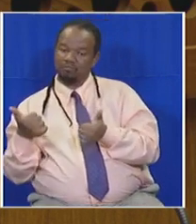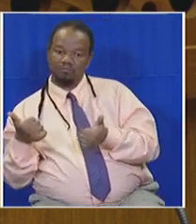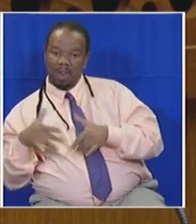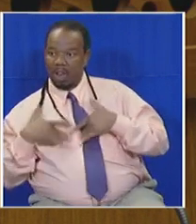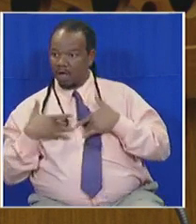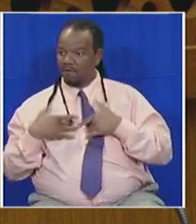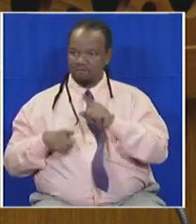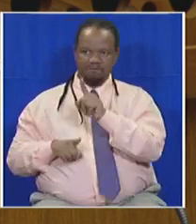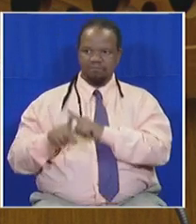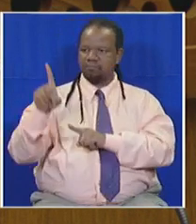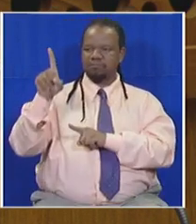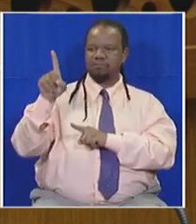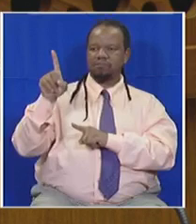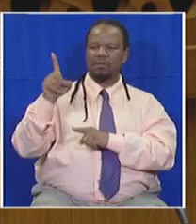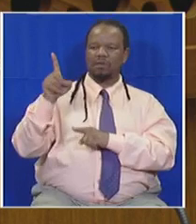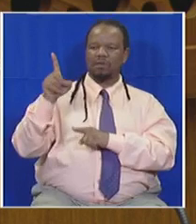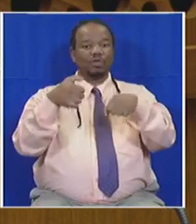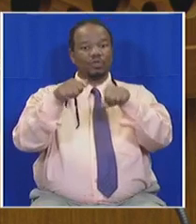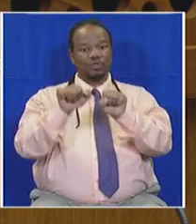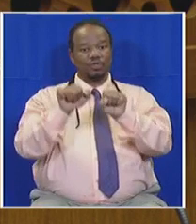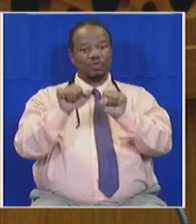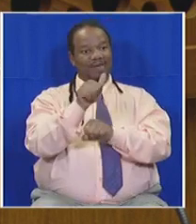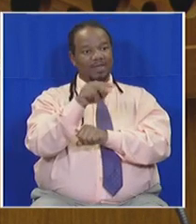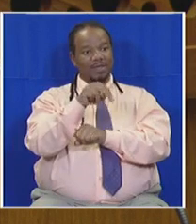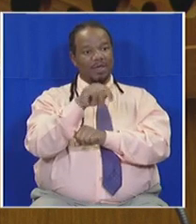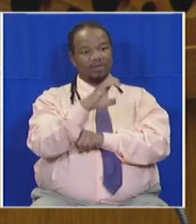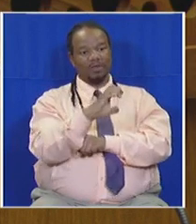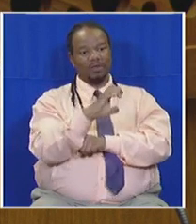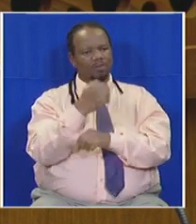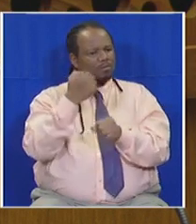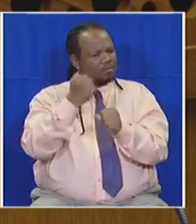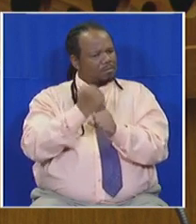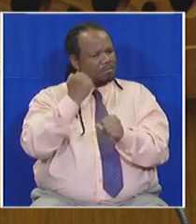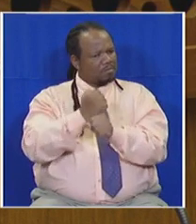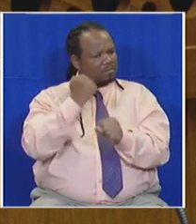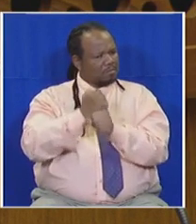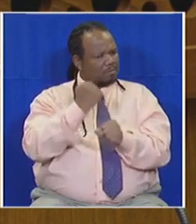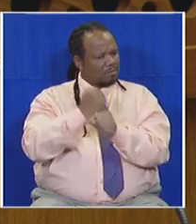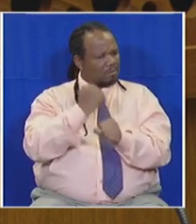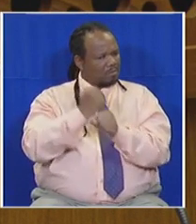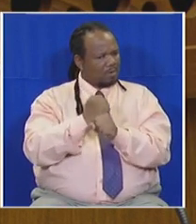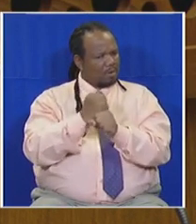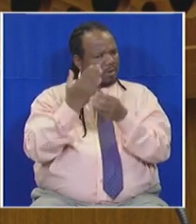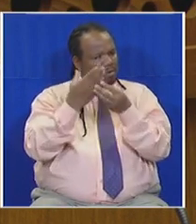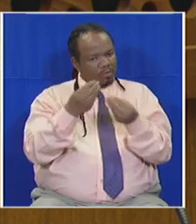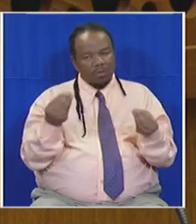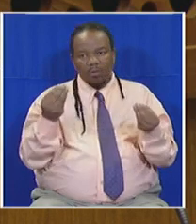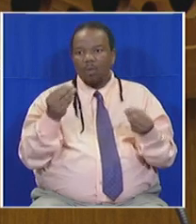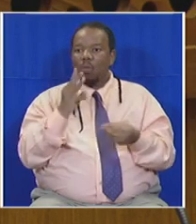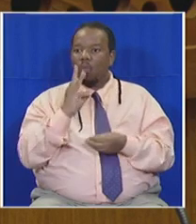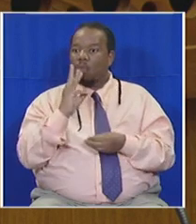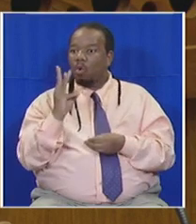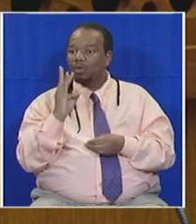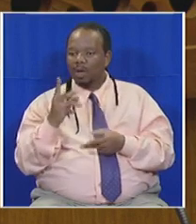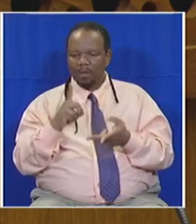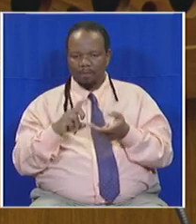tremendous. Chair, the ANC-led government has gone a long way in addressing challenges of water, sanitation, and